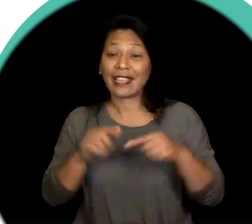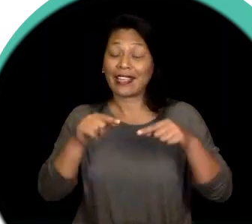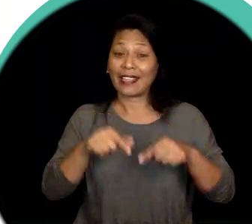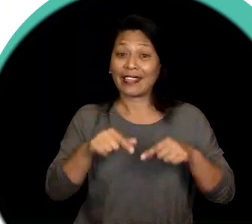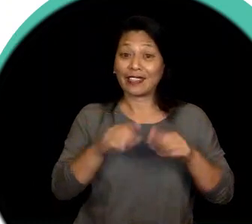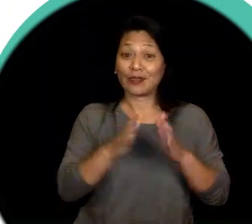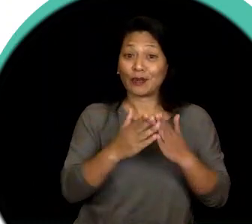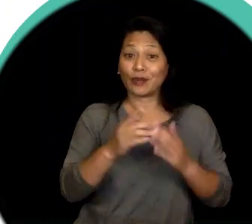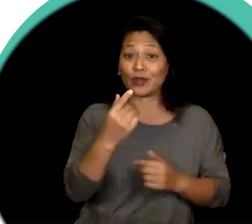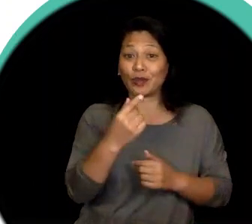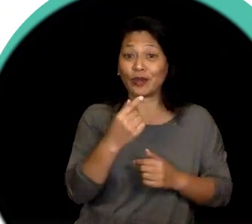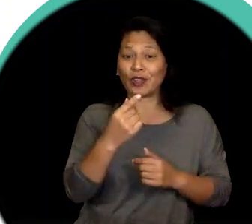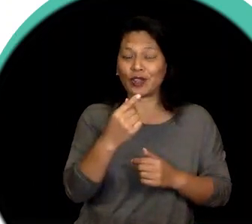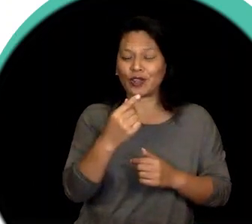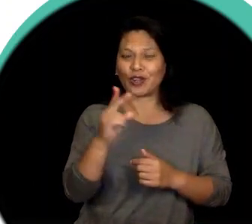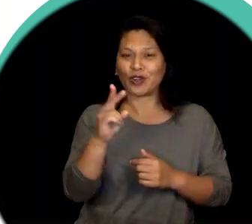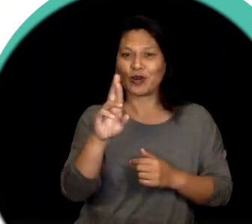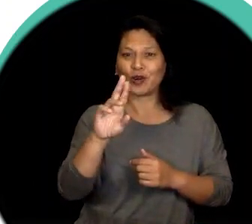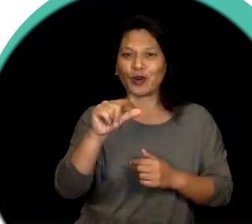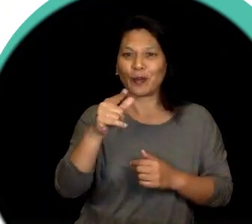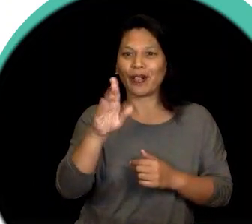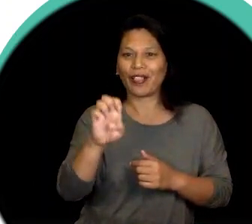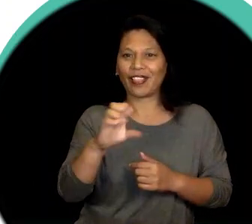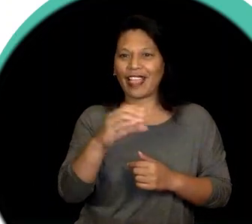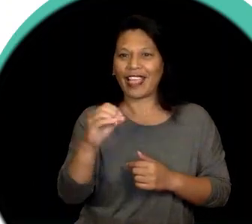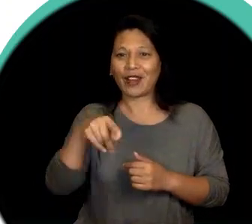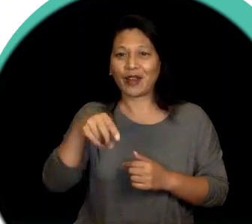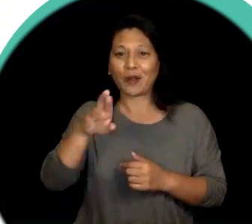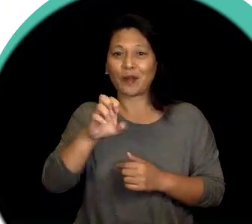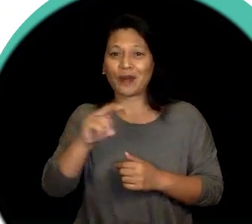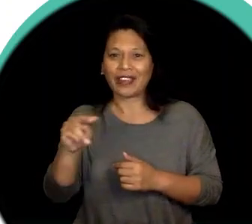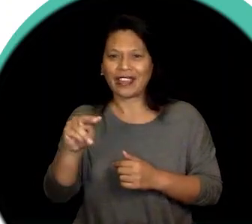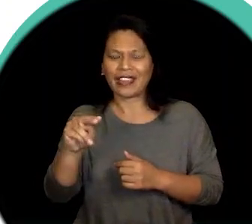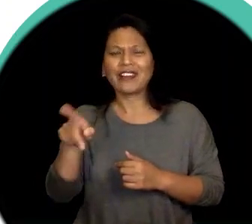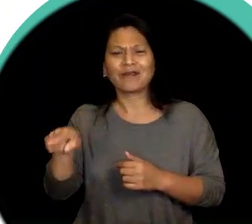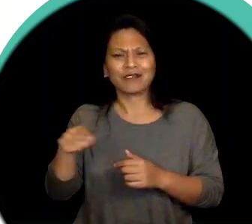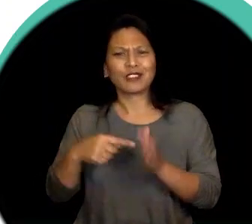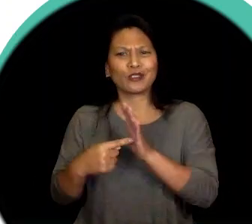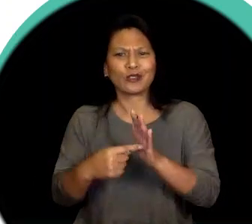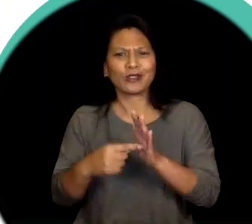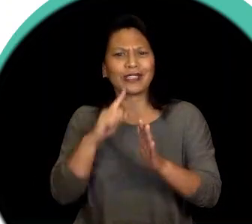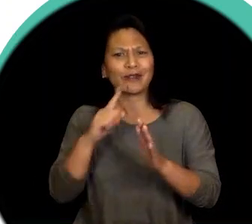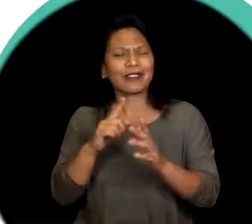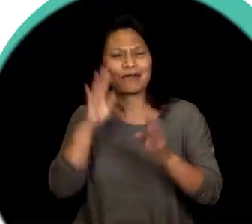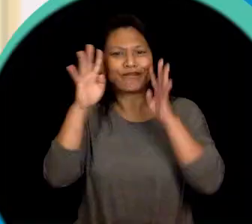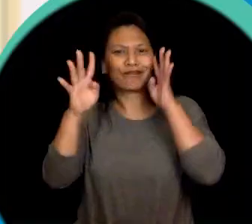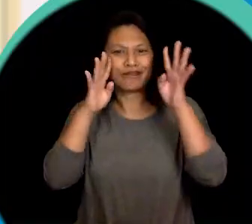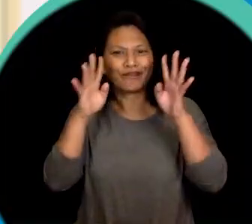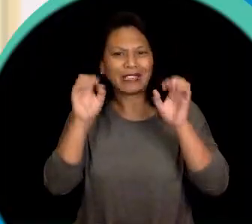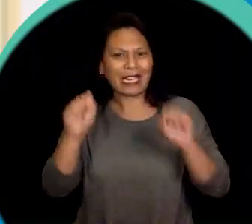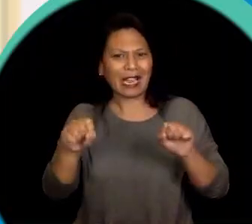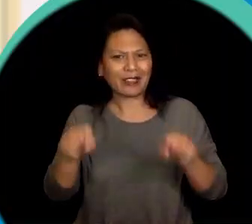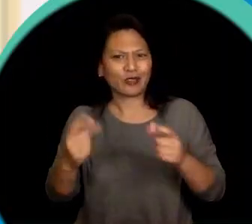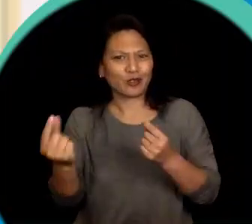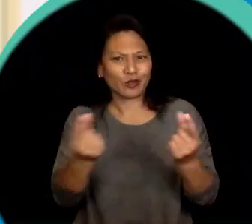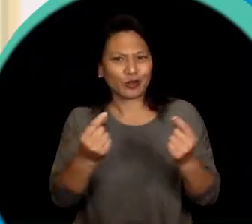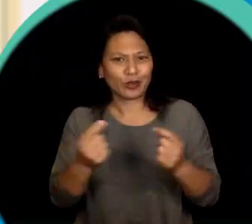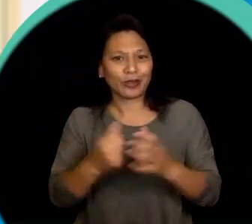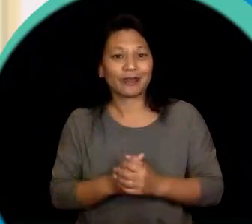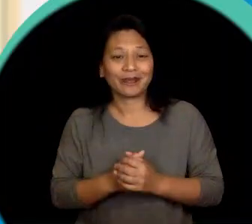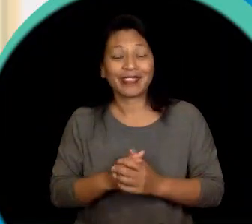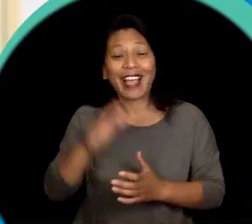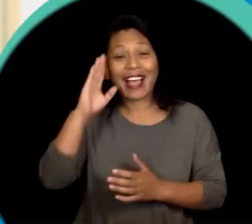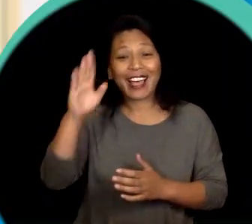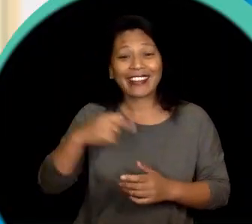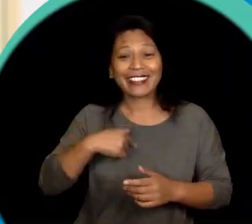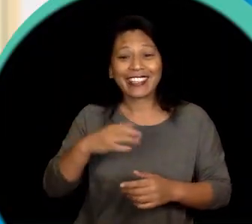that with a bit of teamwork and a universe of creativity, anything is possible. Hi, I'm Debbie Ridpath